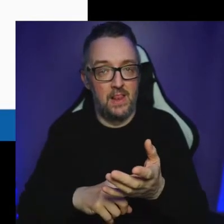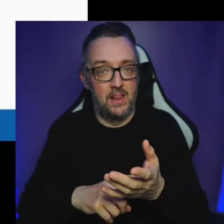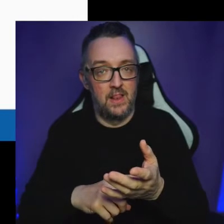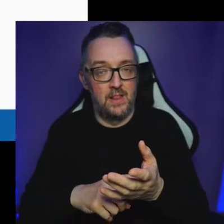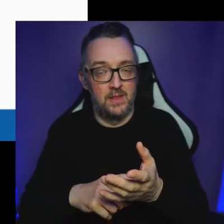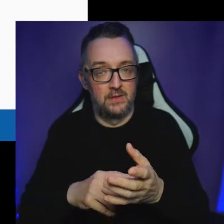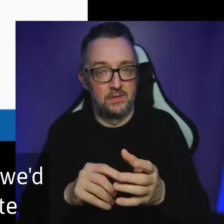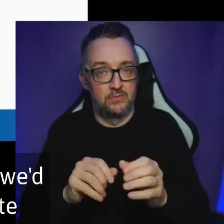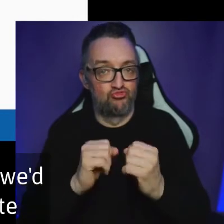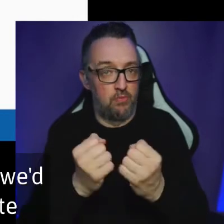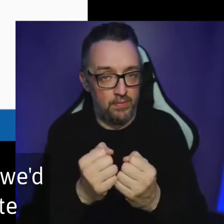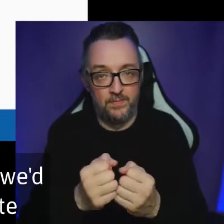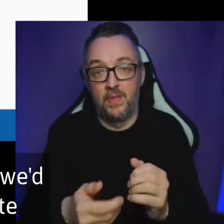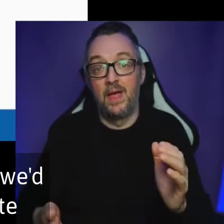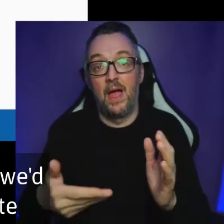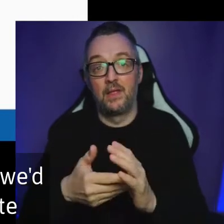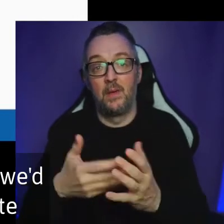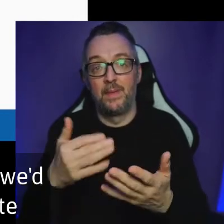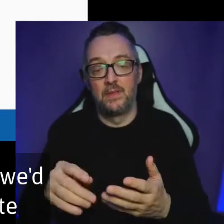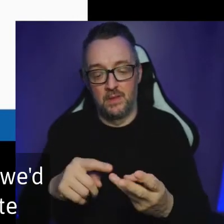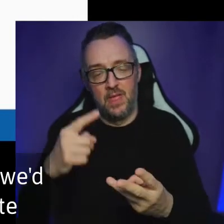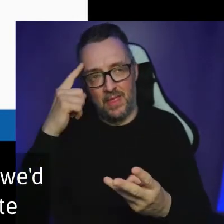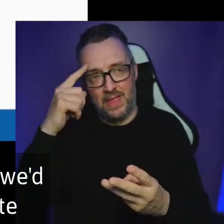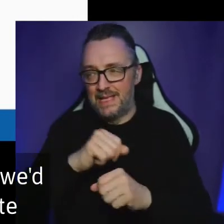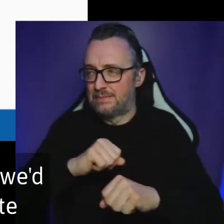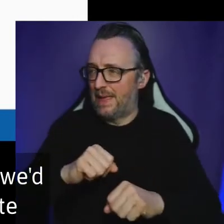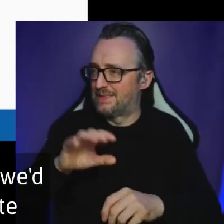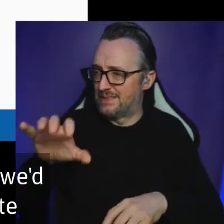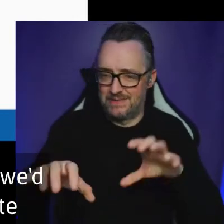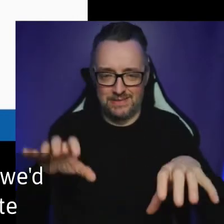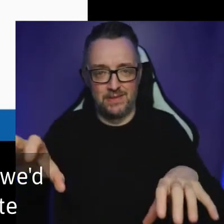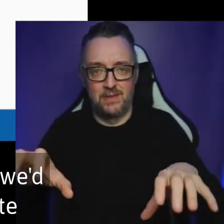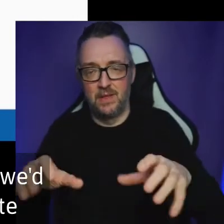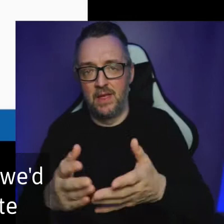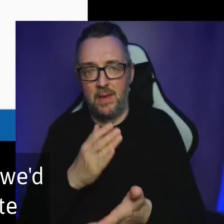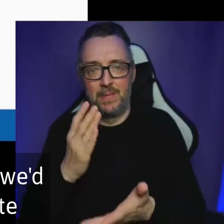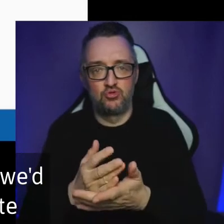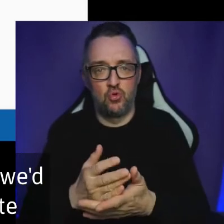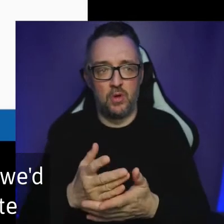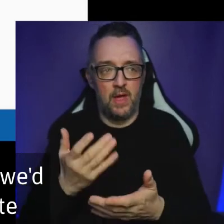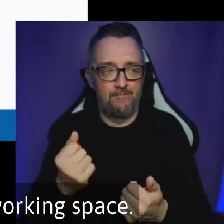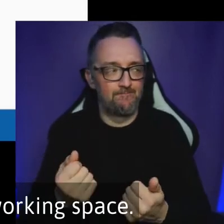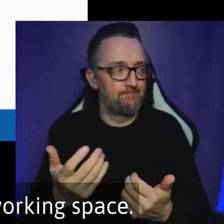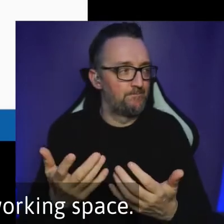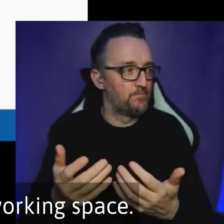group. And then we also considered the space and how we had laid it out and ensuring that there was appropriate